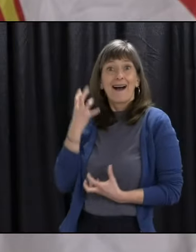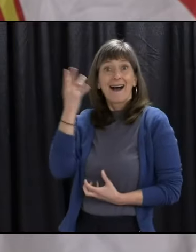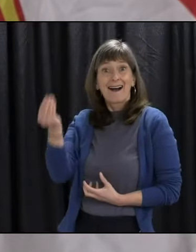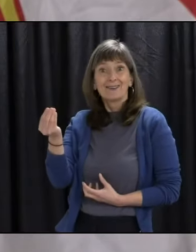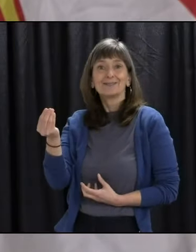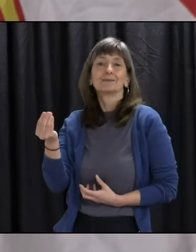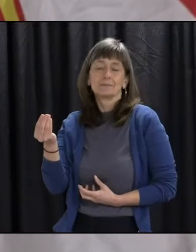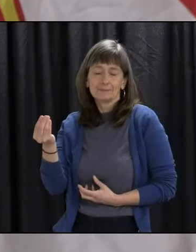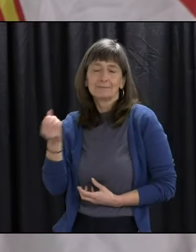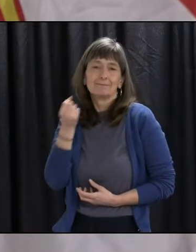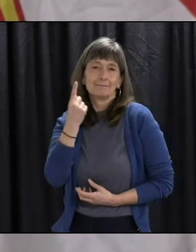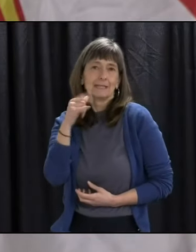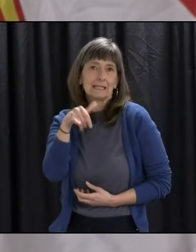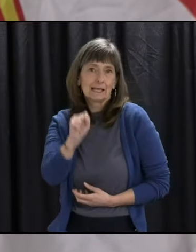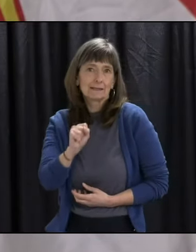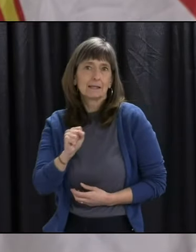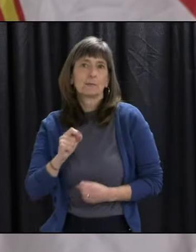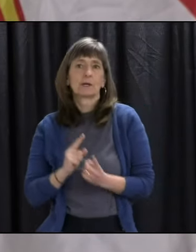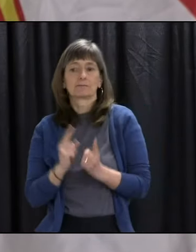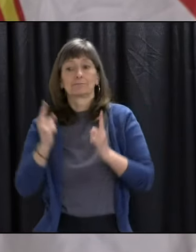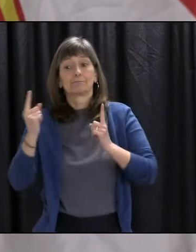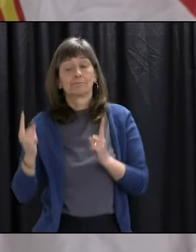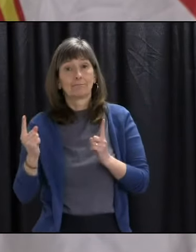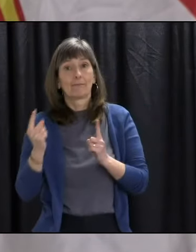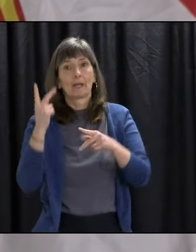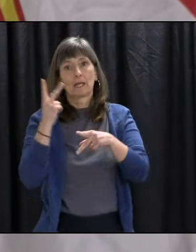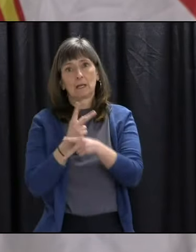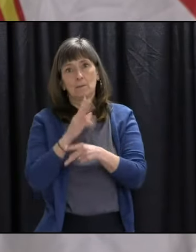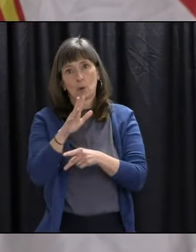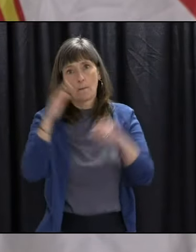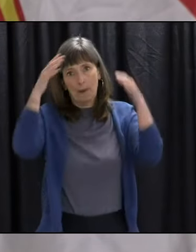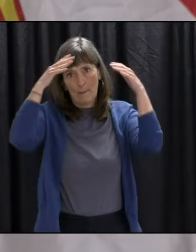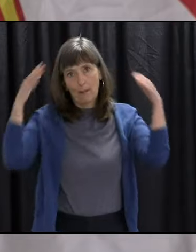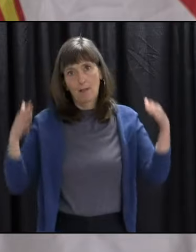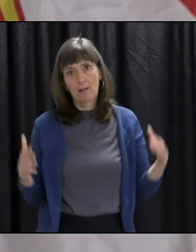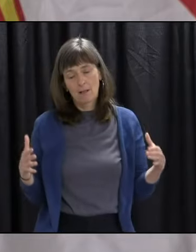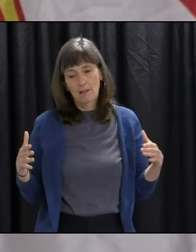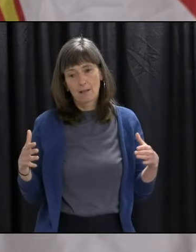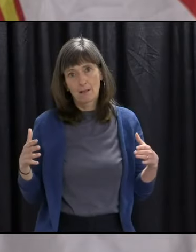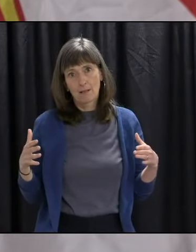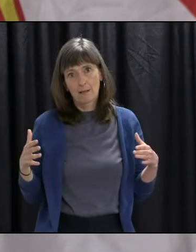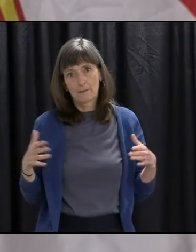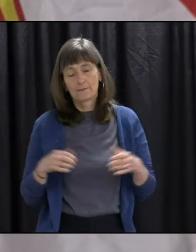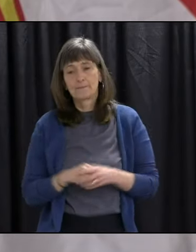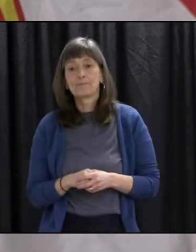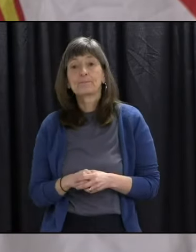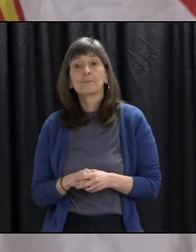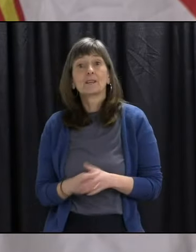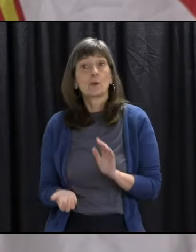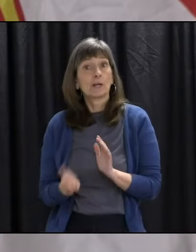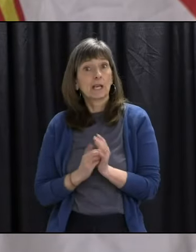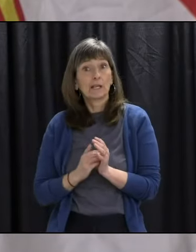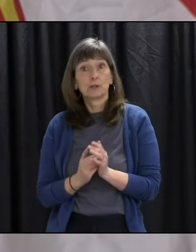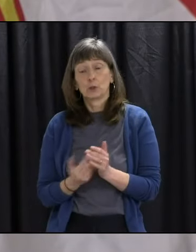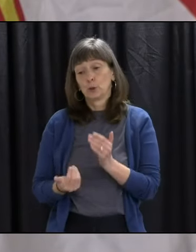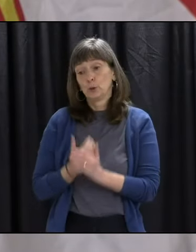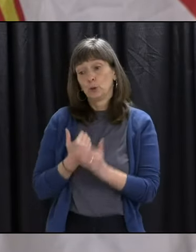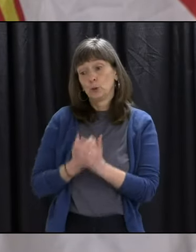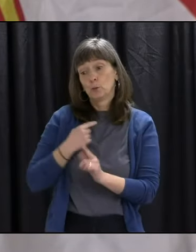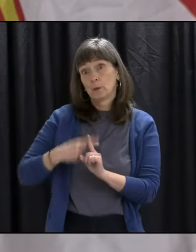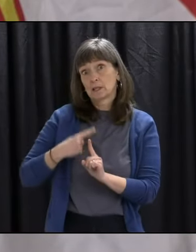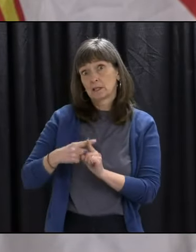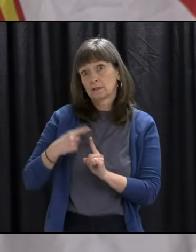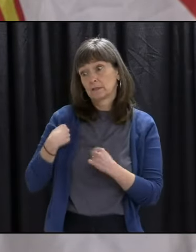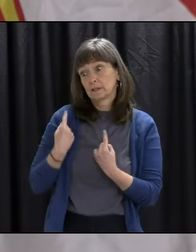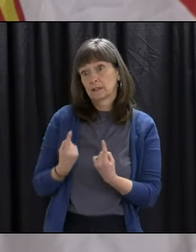physical distance from others. As a recap for those who may have just joined us, we have no new cases since yesterday's media briefing. The total number